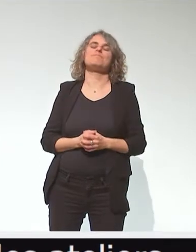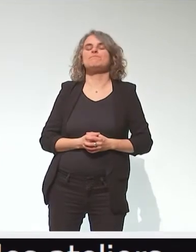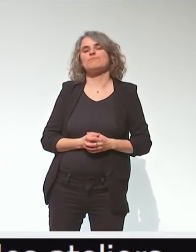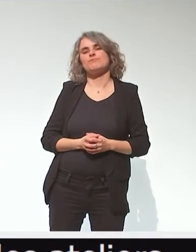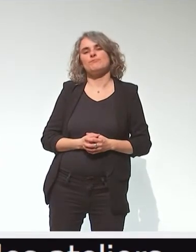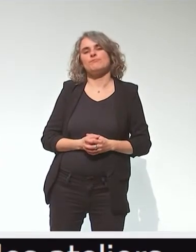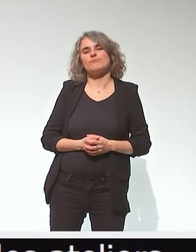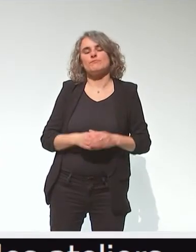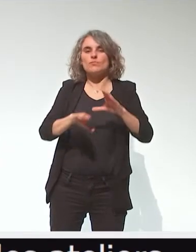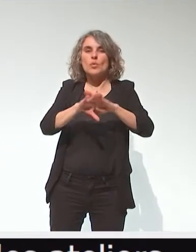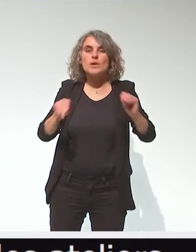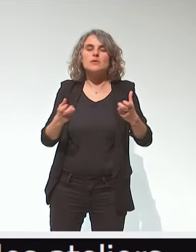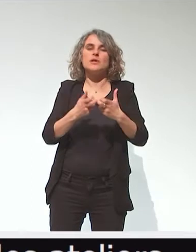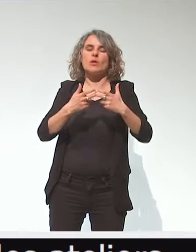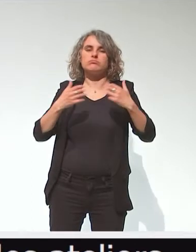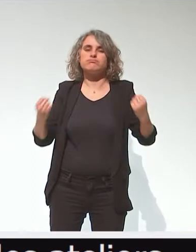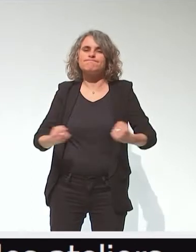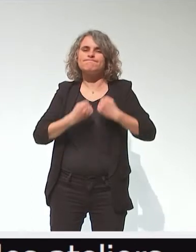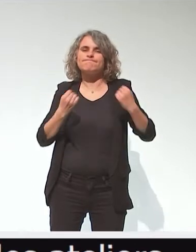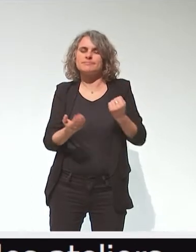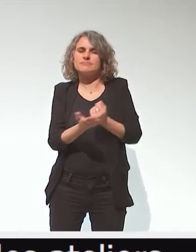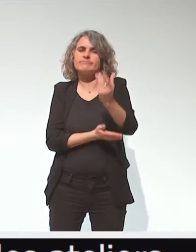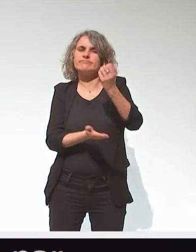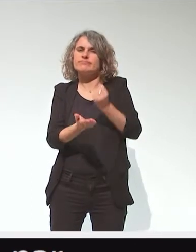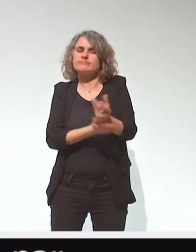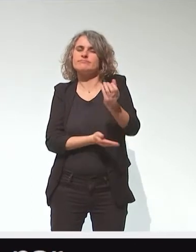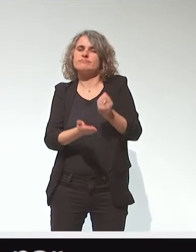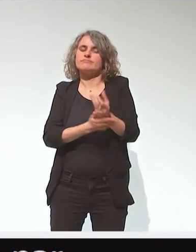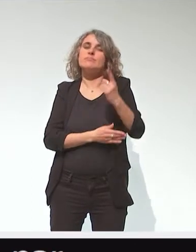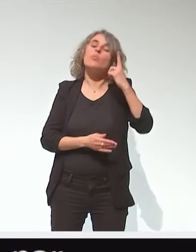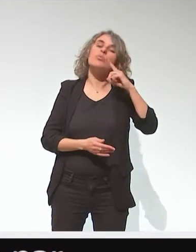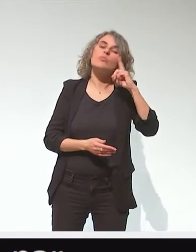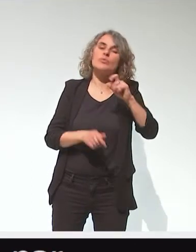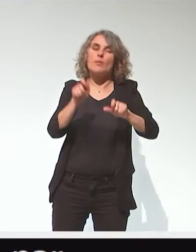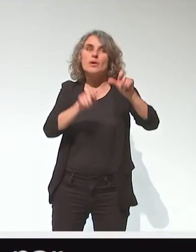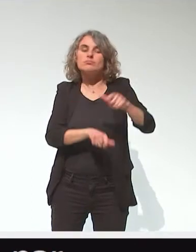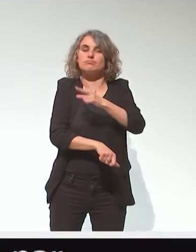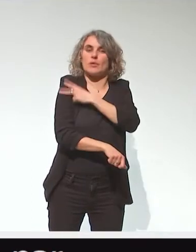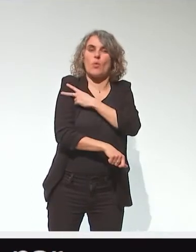inviting employers to focus more on skills rather than on the disabilities of job seekers.